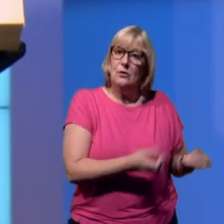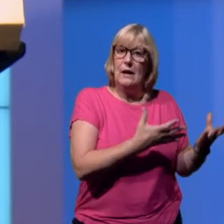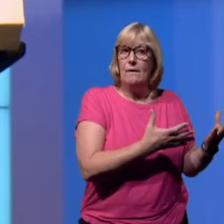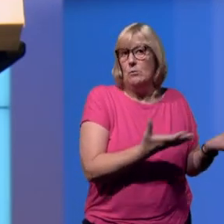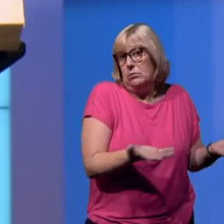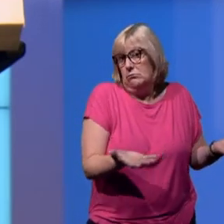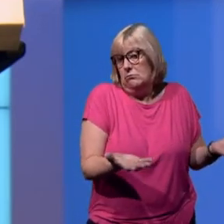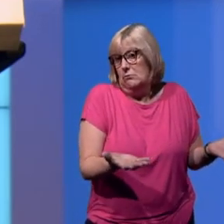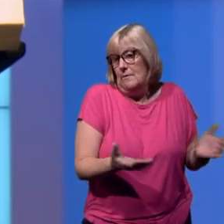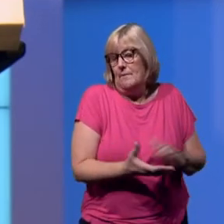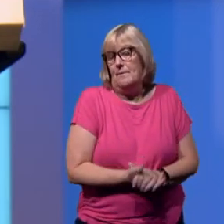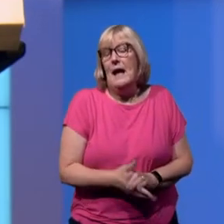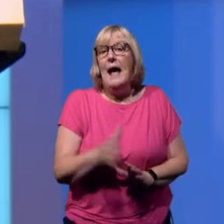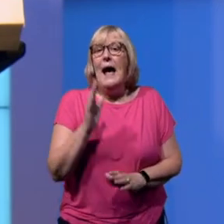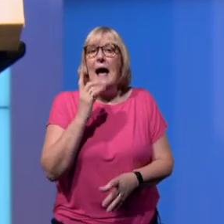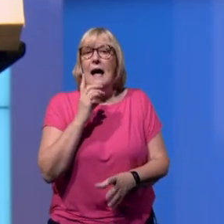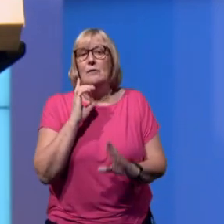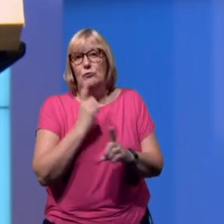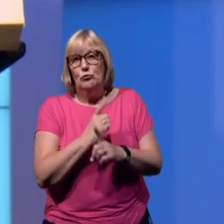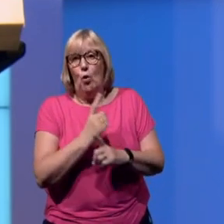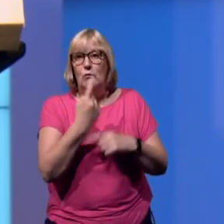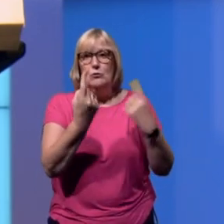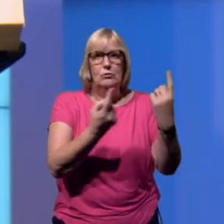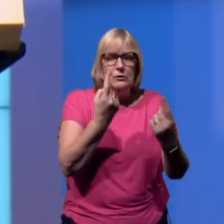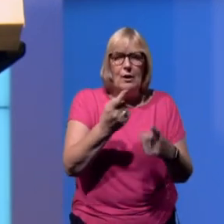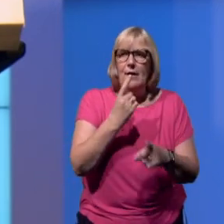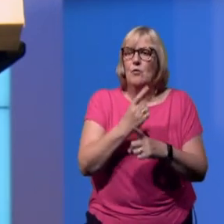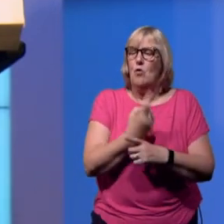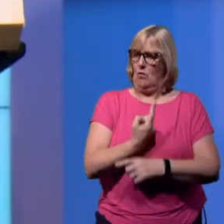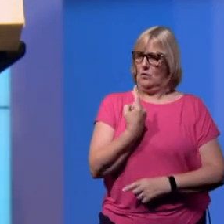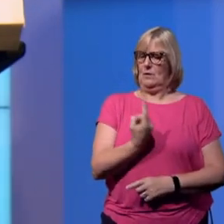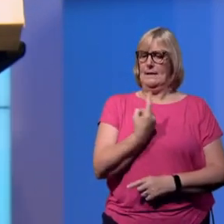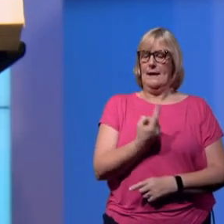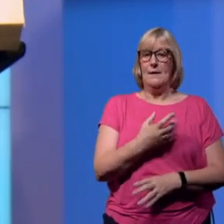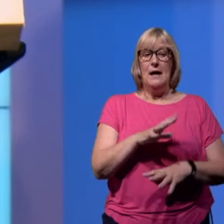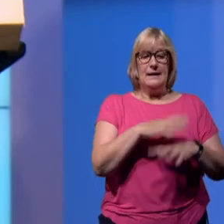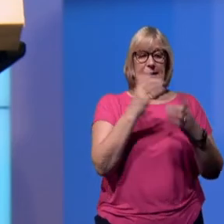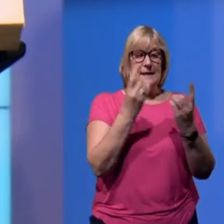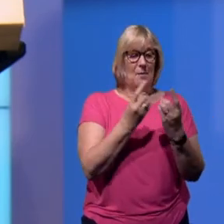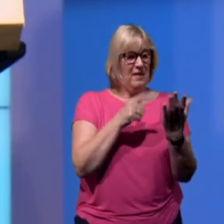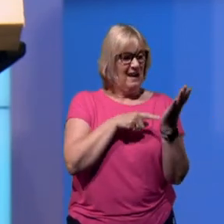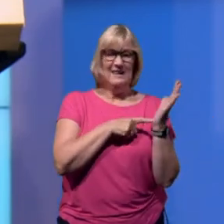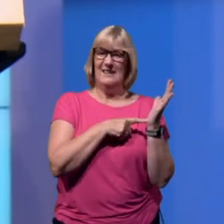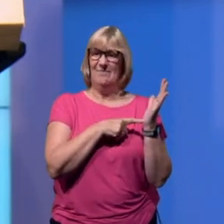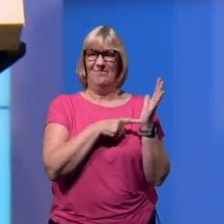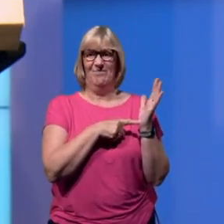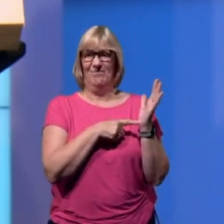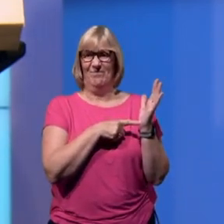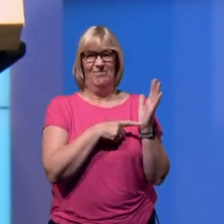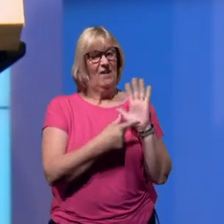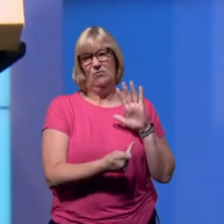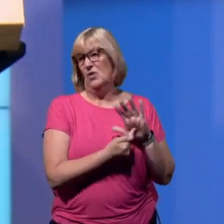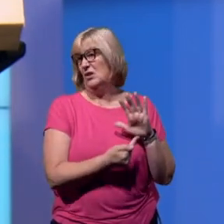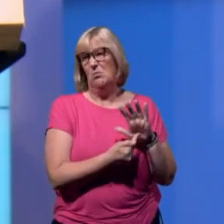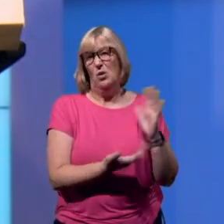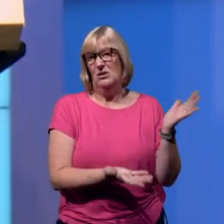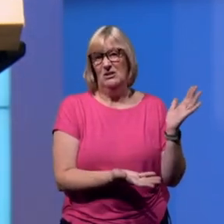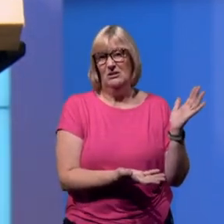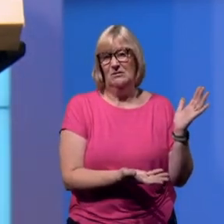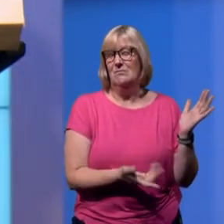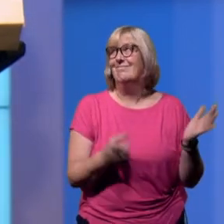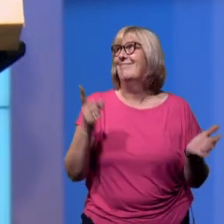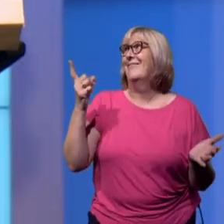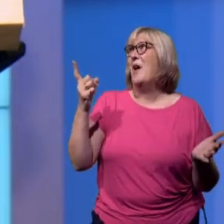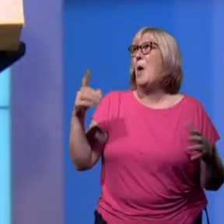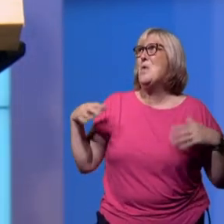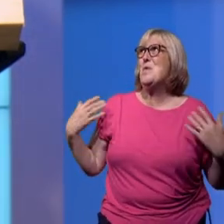We need to preach to ourselves that some of these things pale into insignificance compared to life